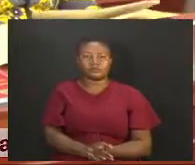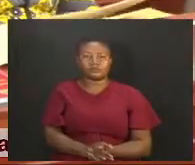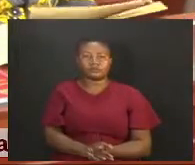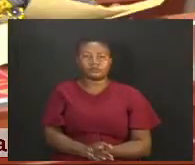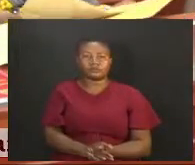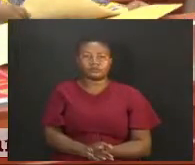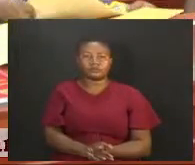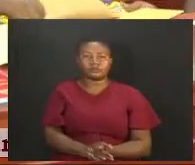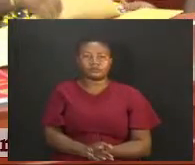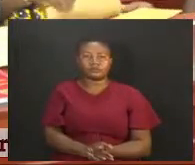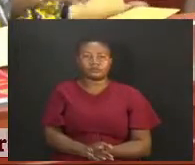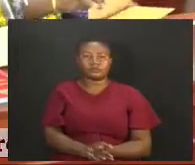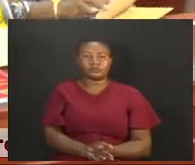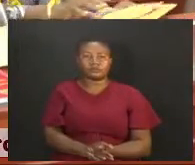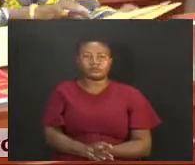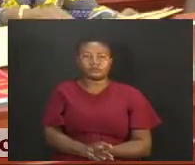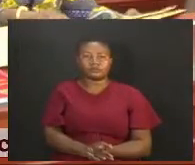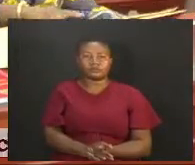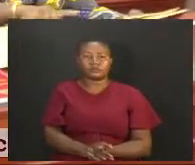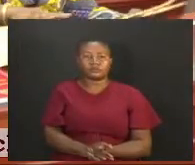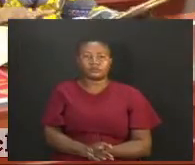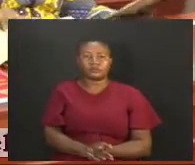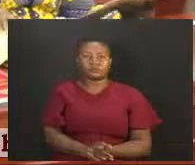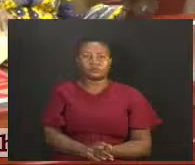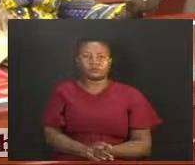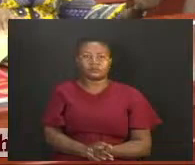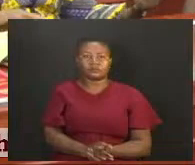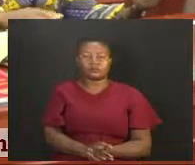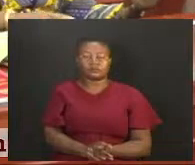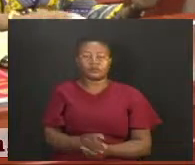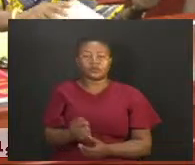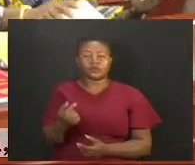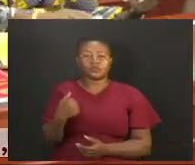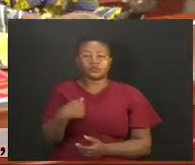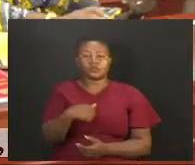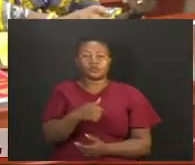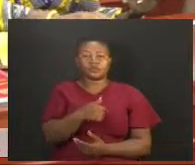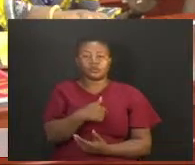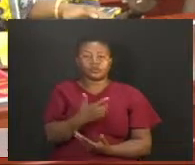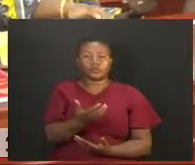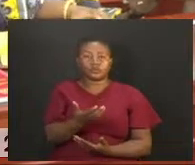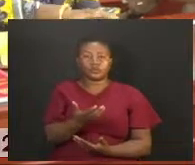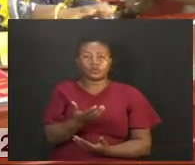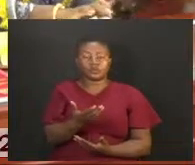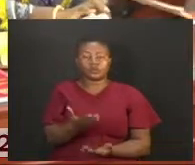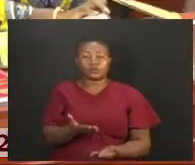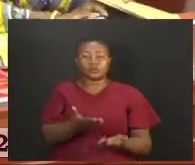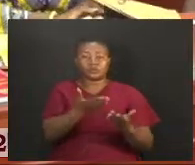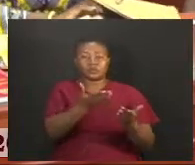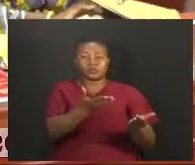we have been presented with part 2